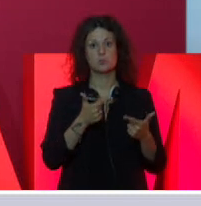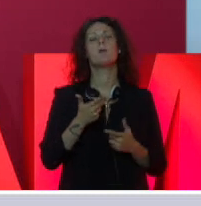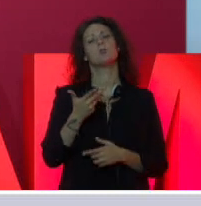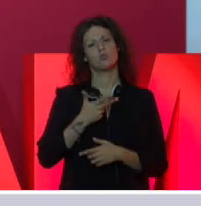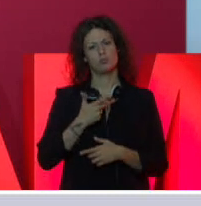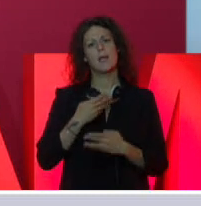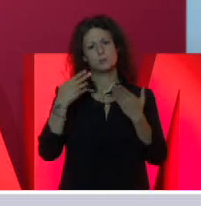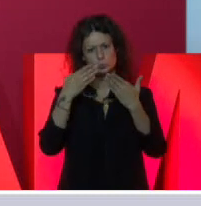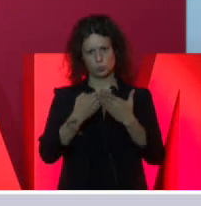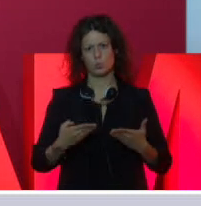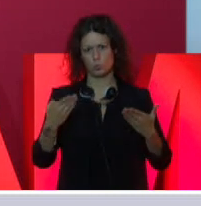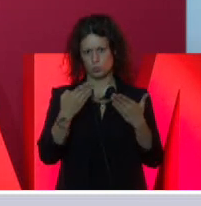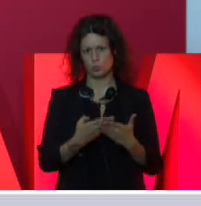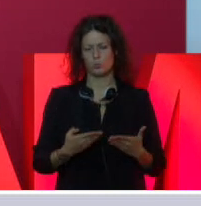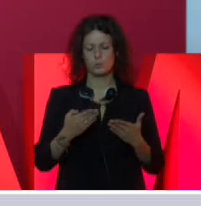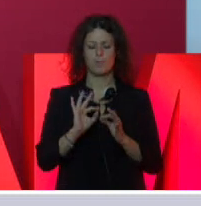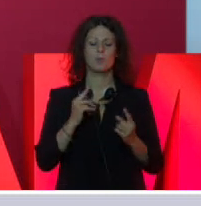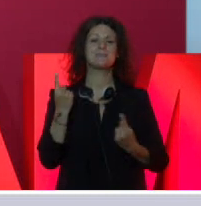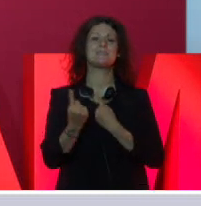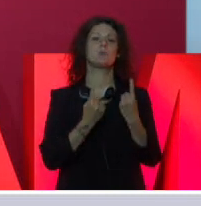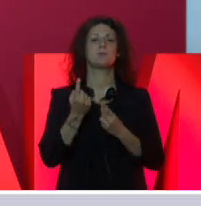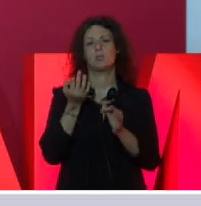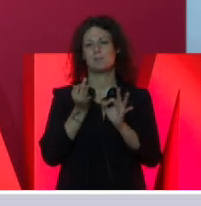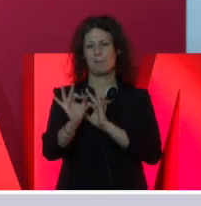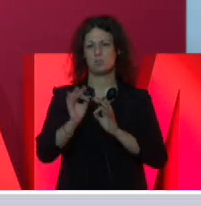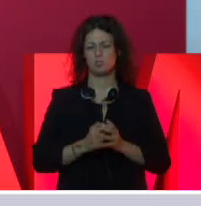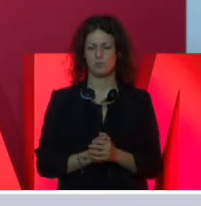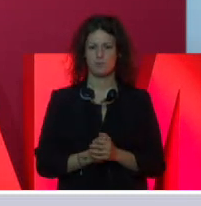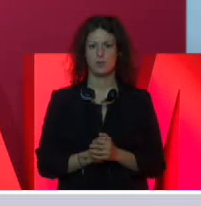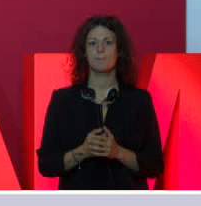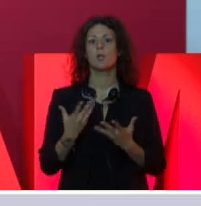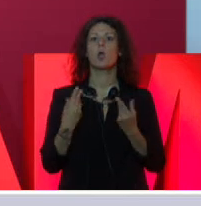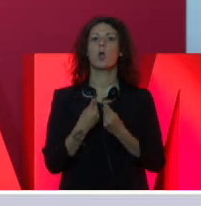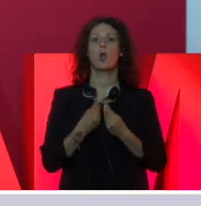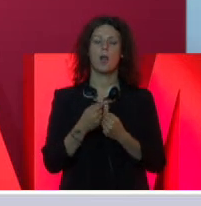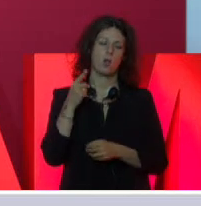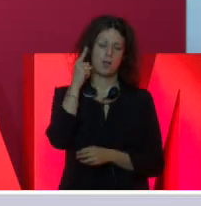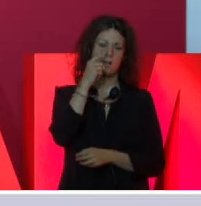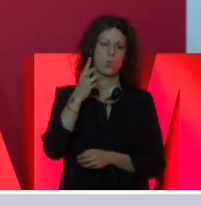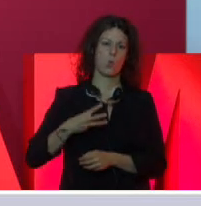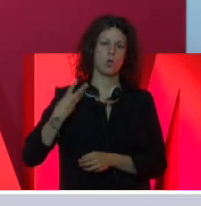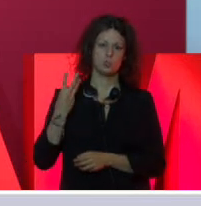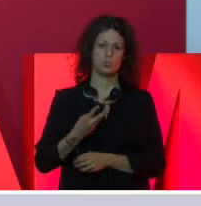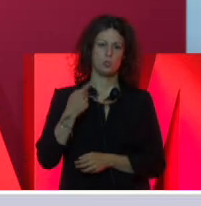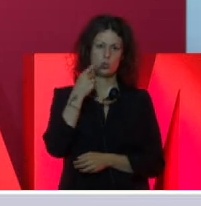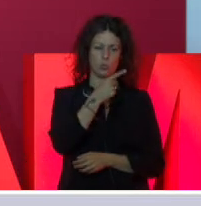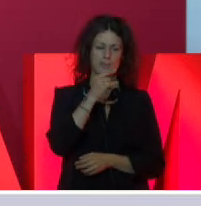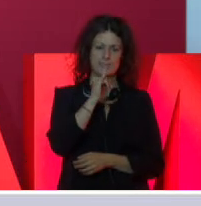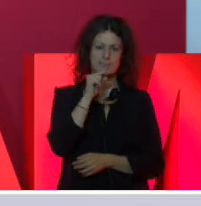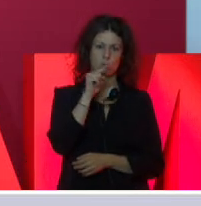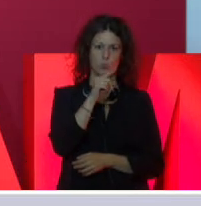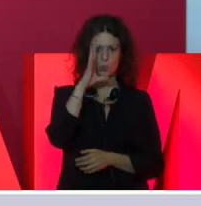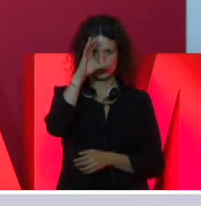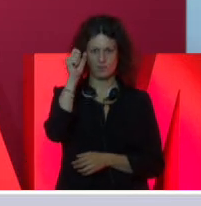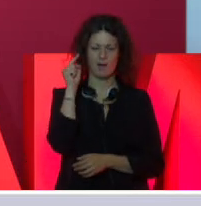into this specific case by colleagues from the Washington State University who developed an